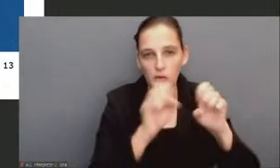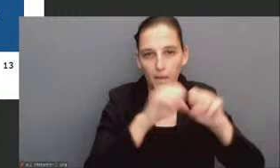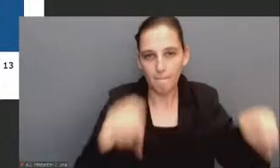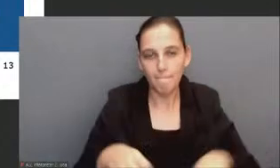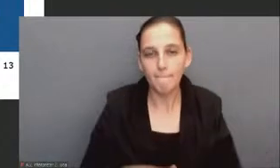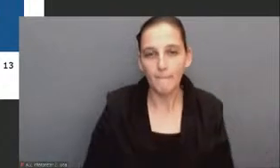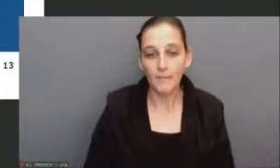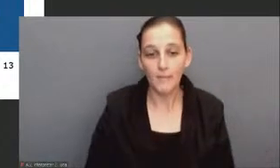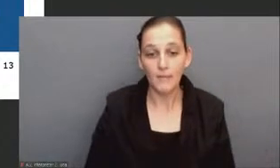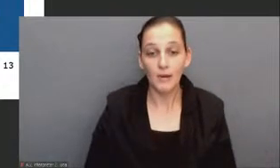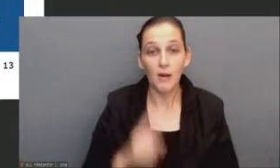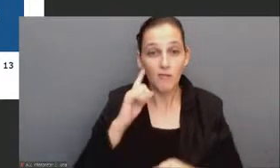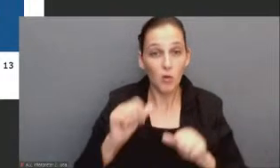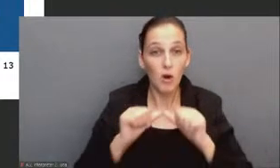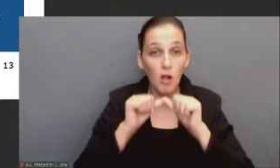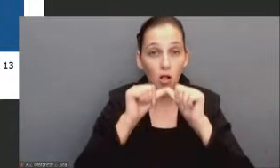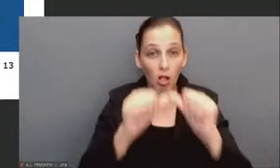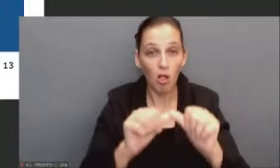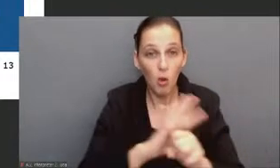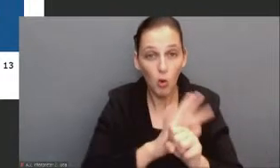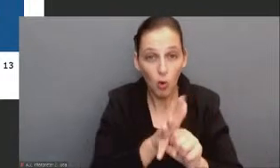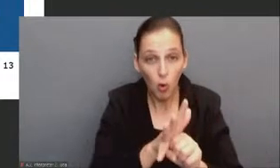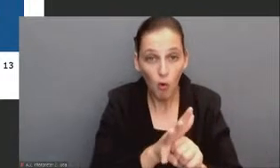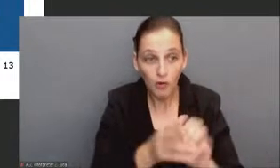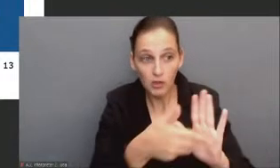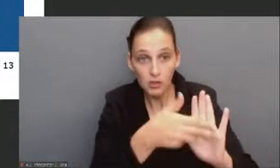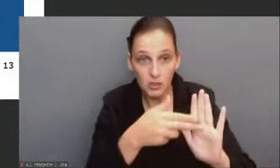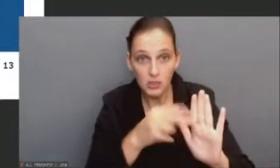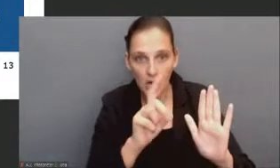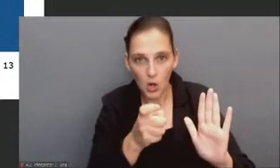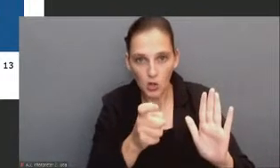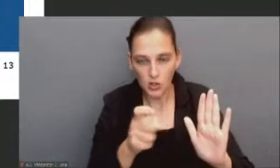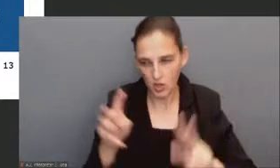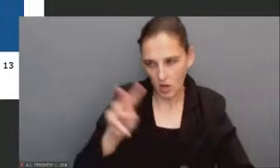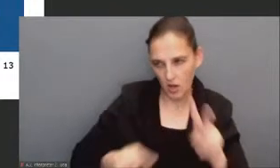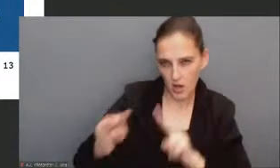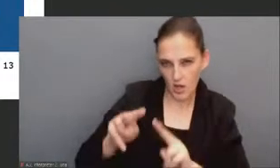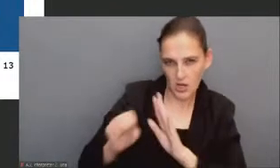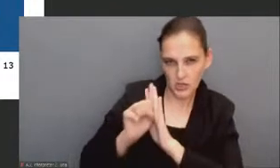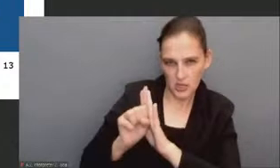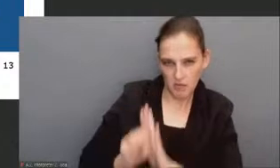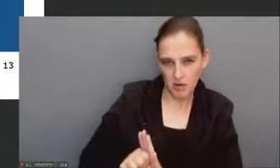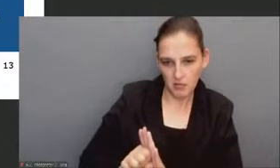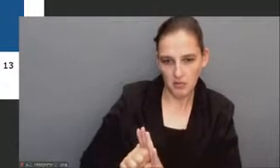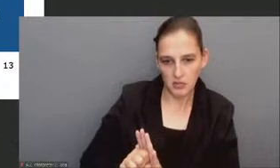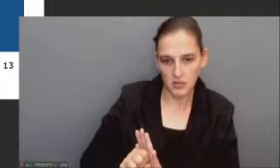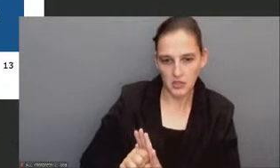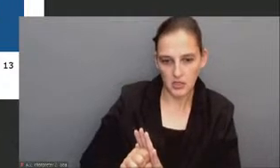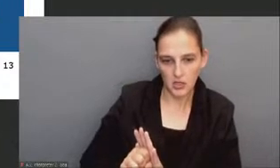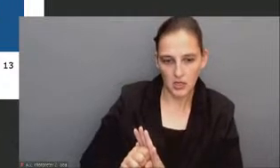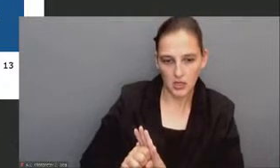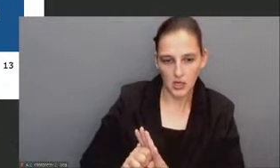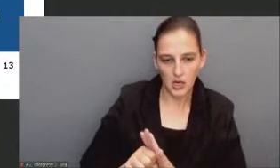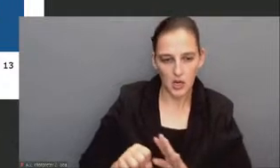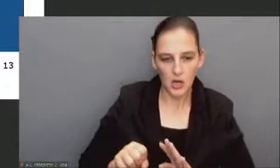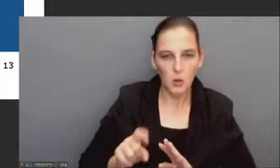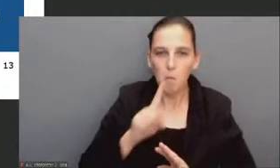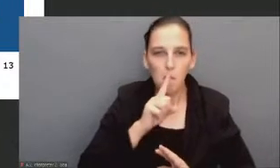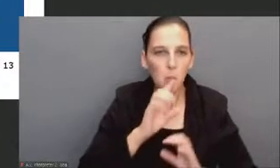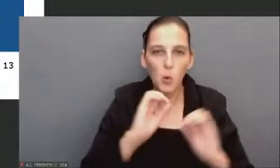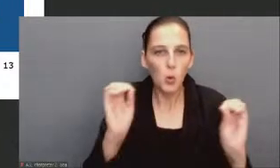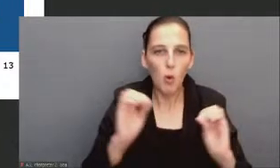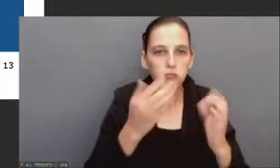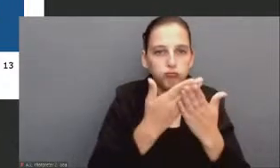a diagnosis is based on symptoms that are conveyed by the patient and not some sort of quantitative lab result or